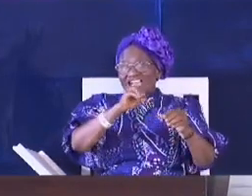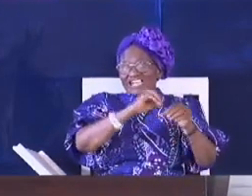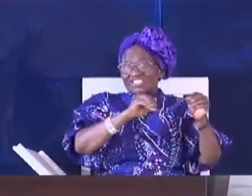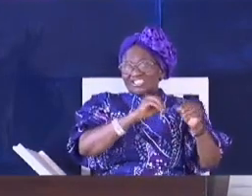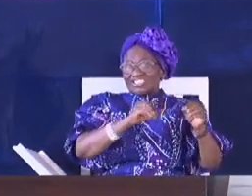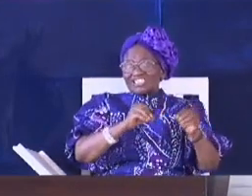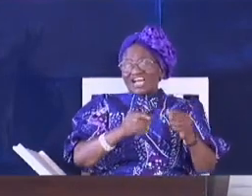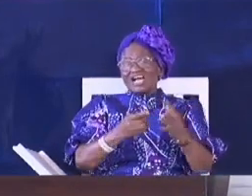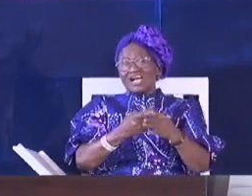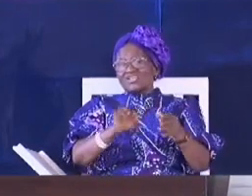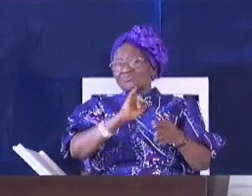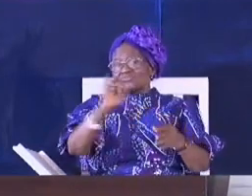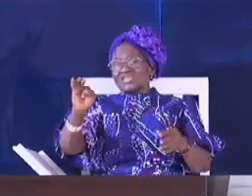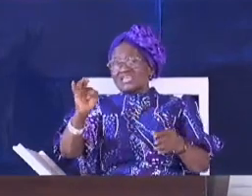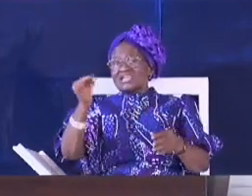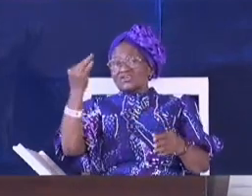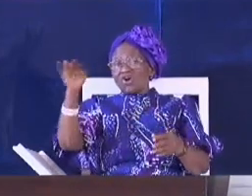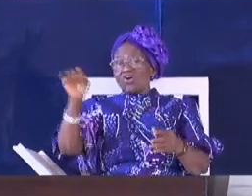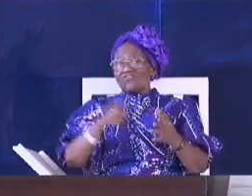beginning of beginnings.